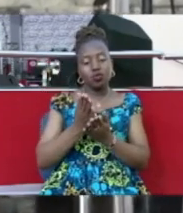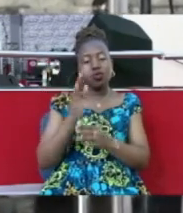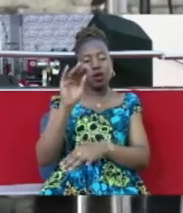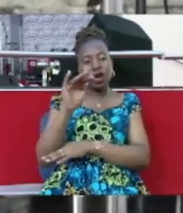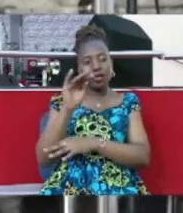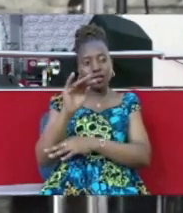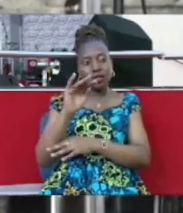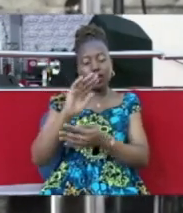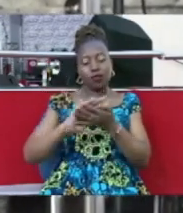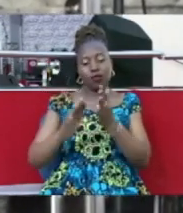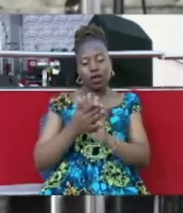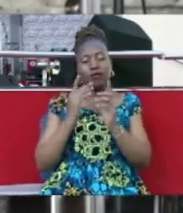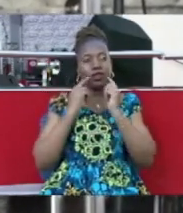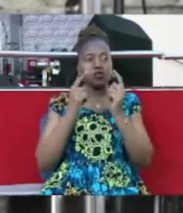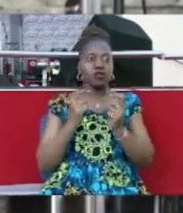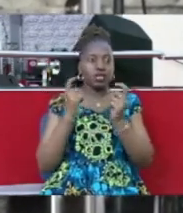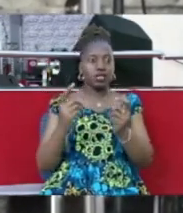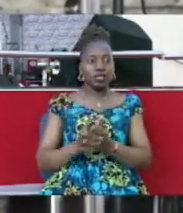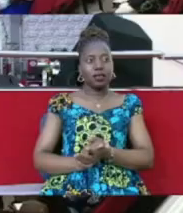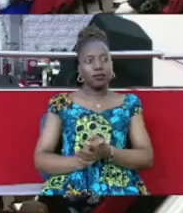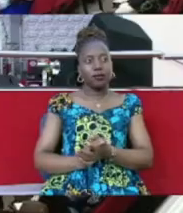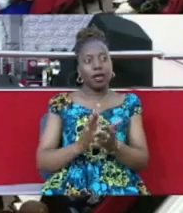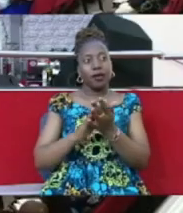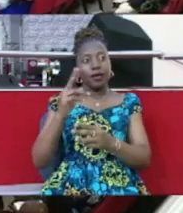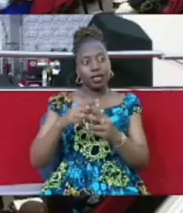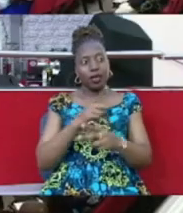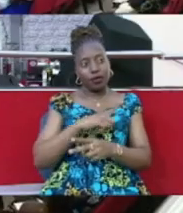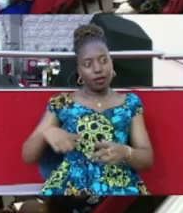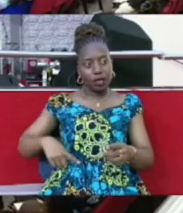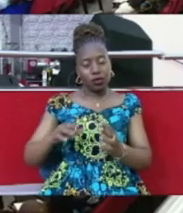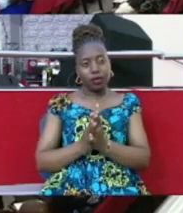Praise the name of the Lord. Amen. It's only through